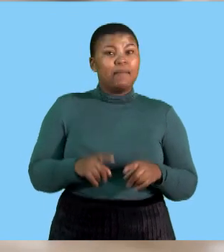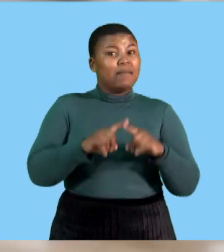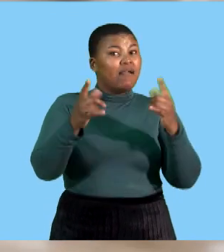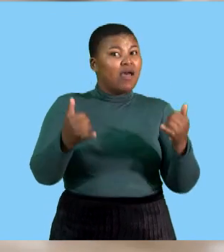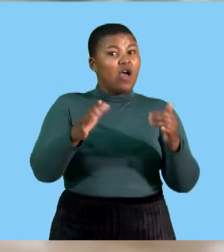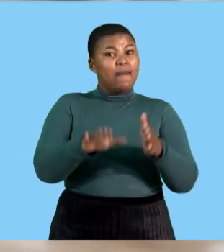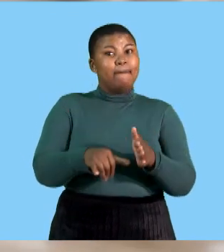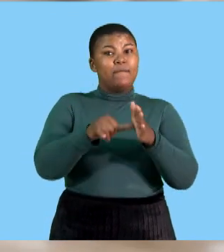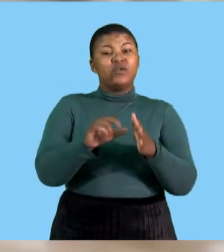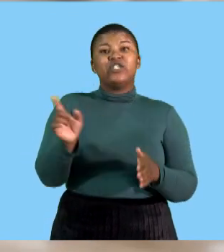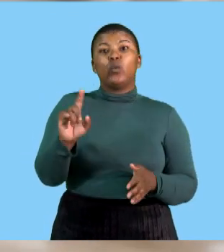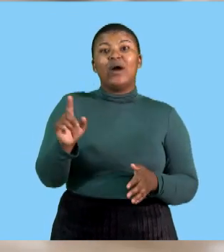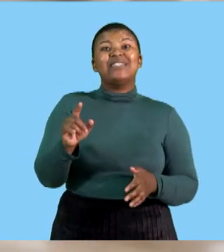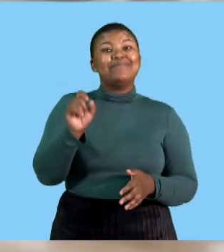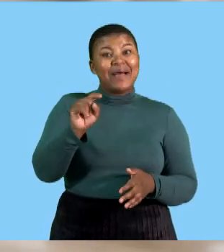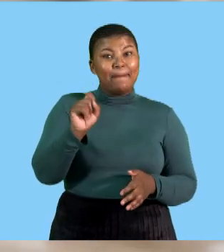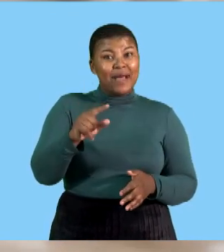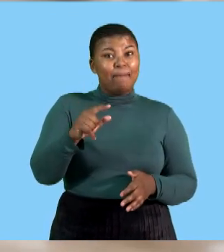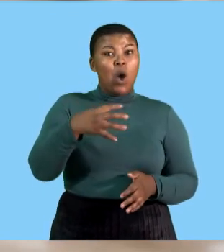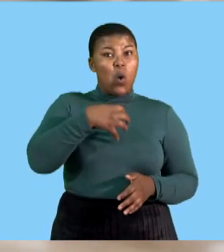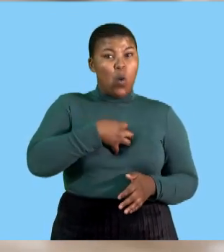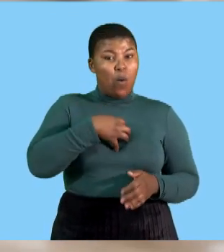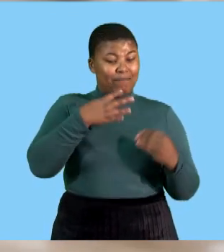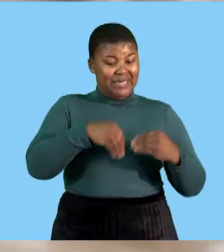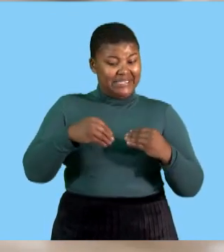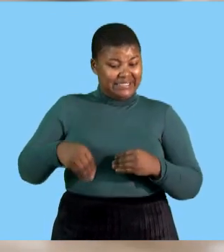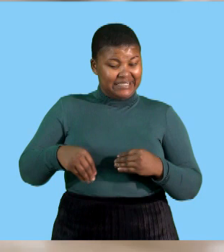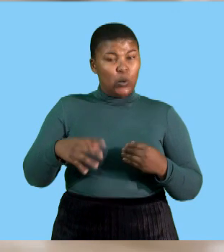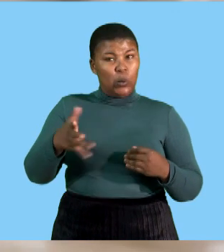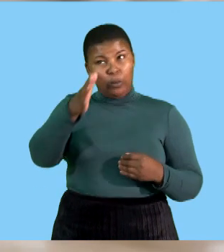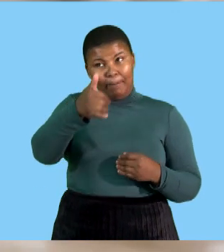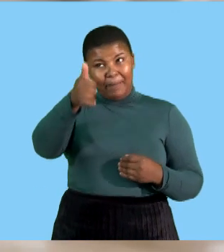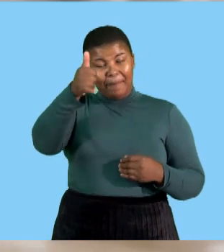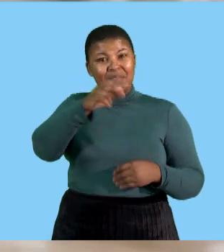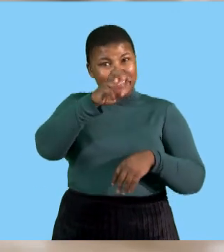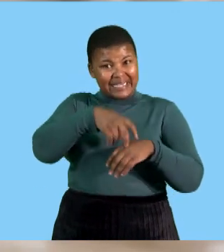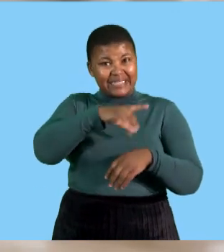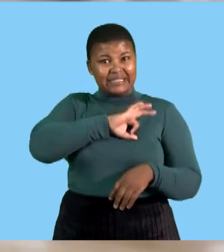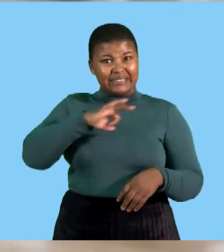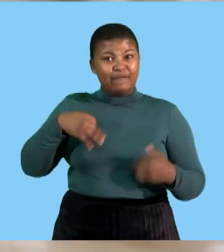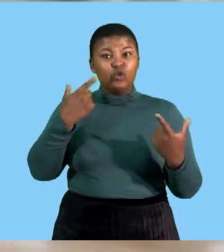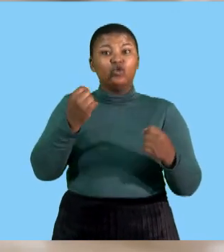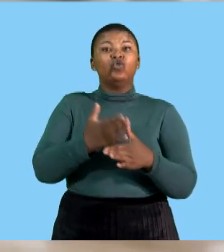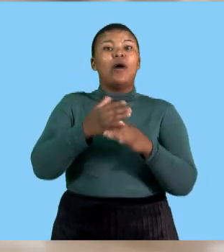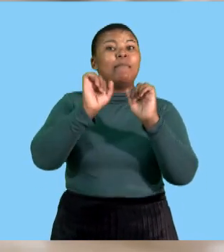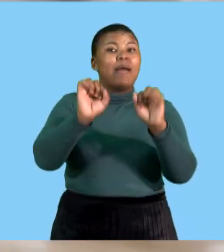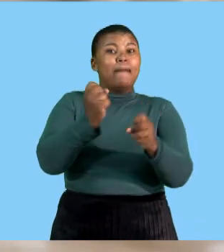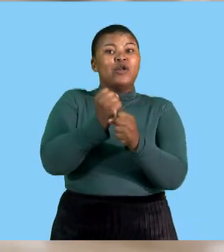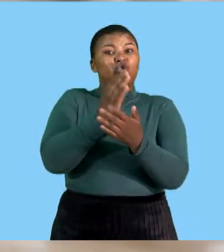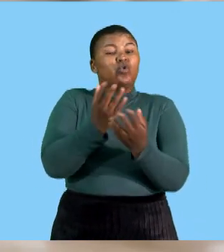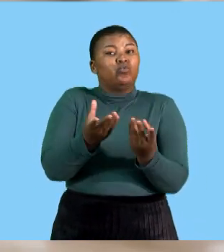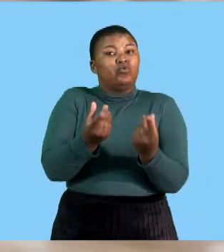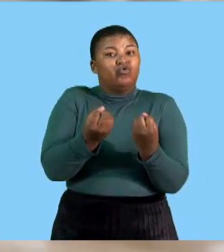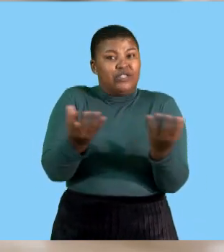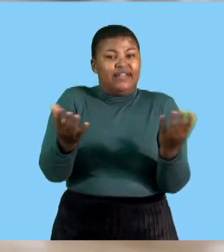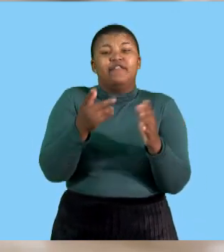they are very important because the employer needs the employees to do the work for them to deliver a product or a service. So